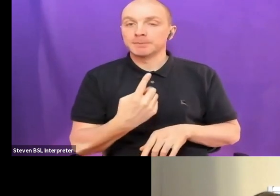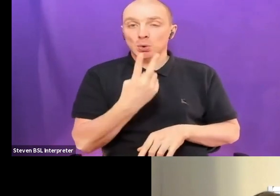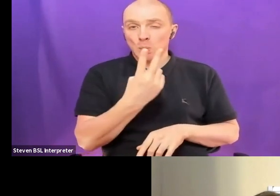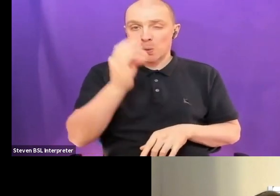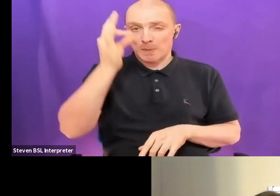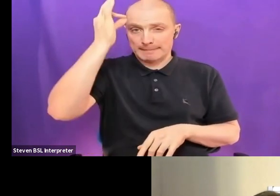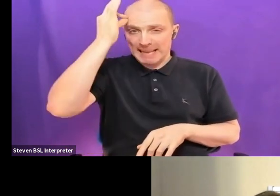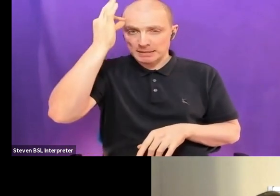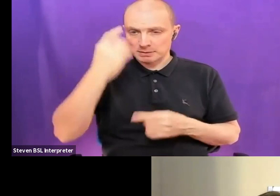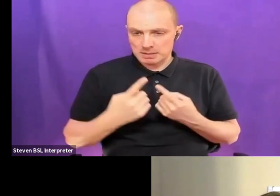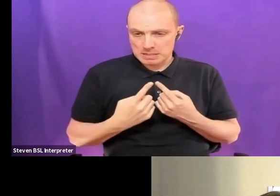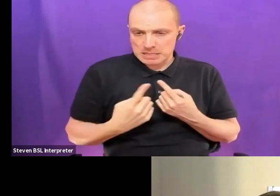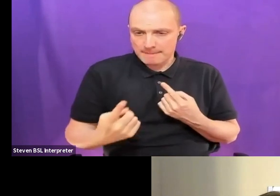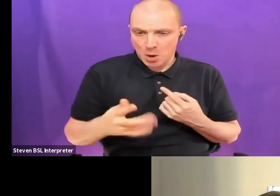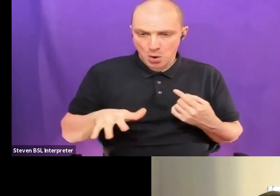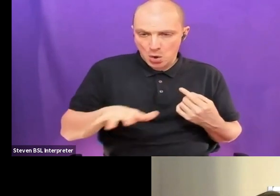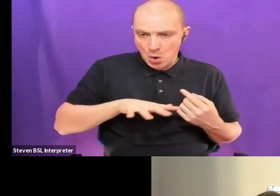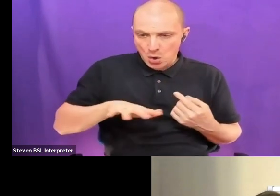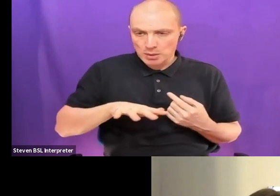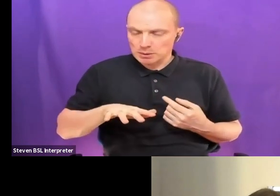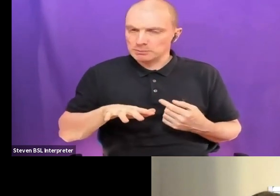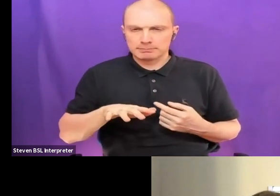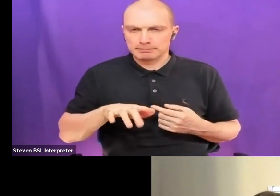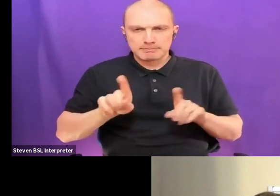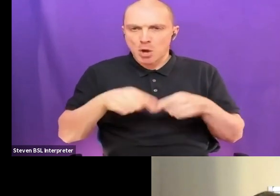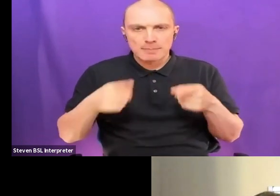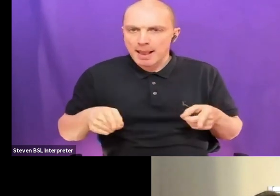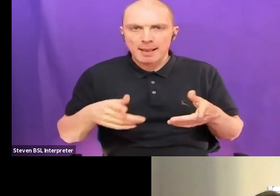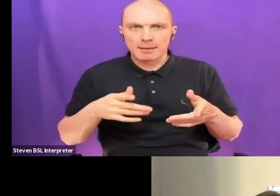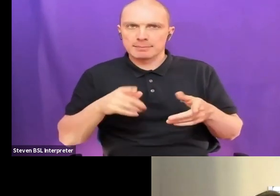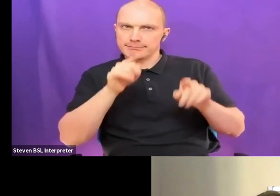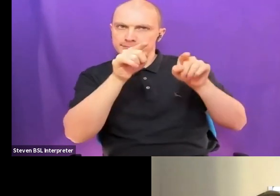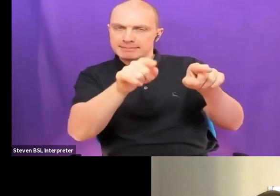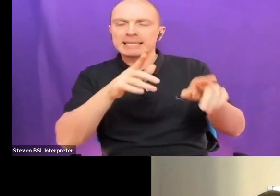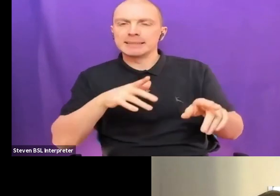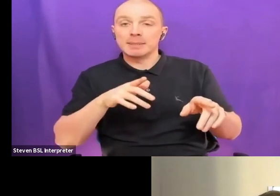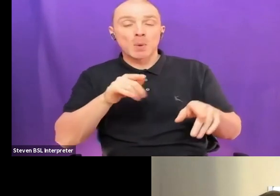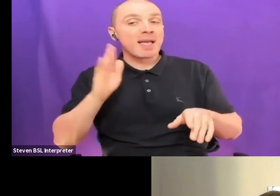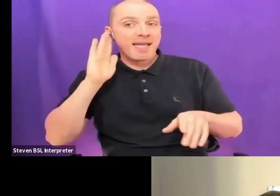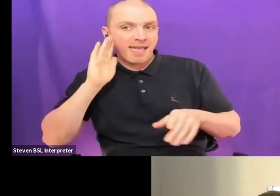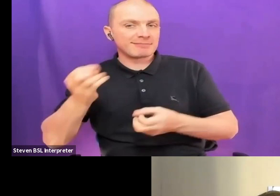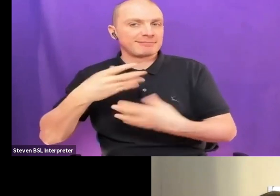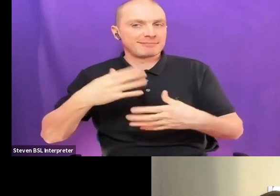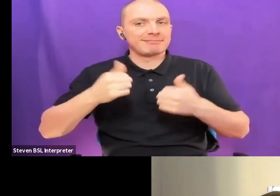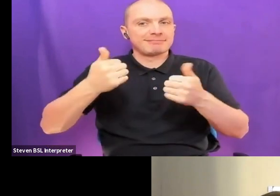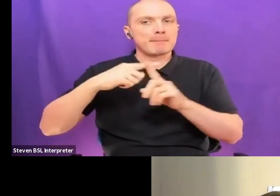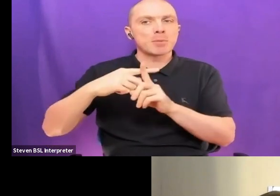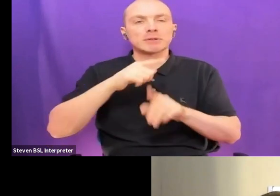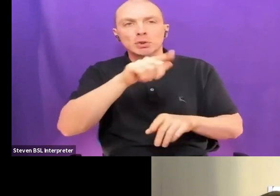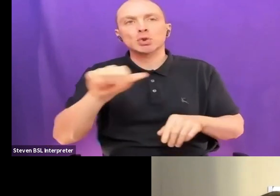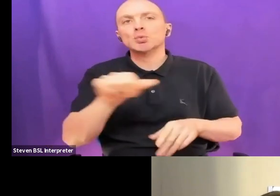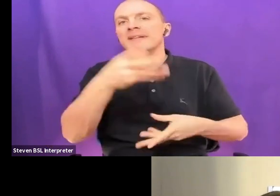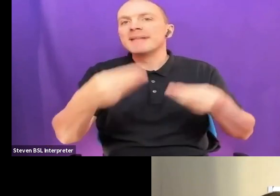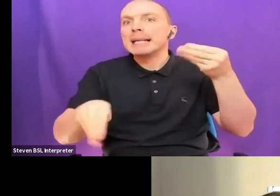be possible, but we have heard from panellists around the flexibility in that planning there too. Most importantly, what came